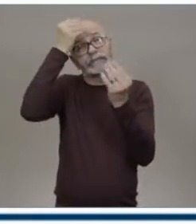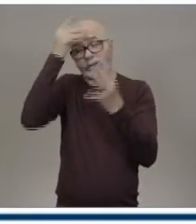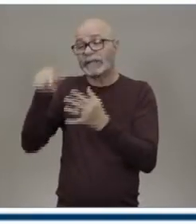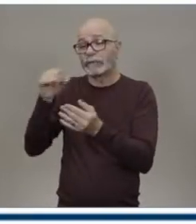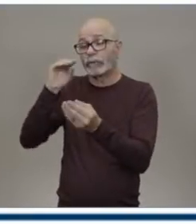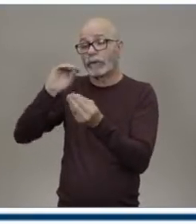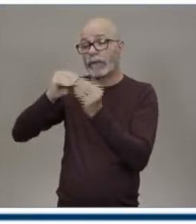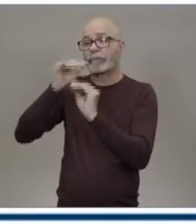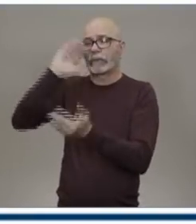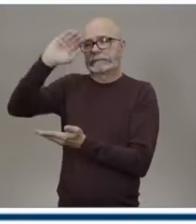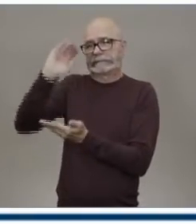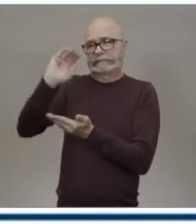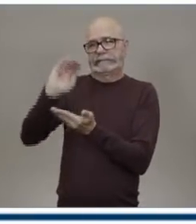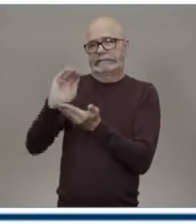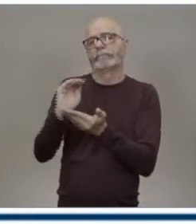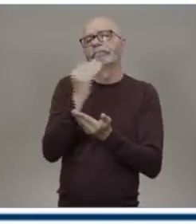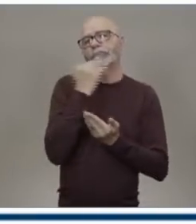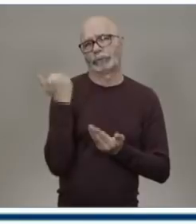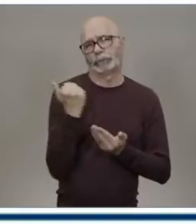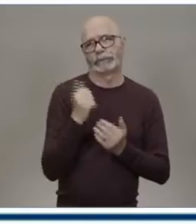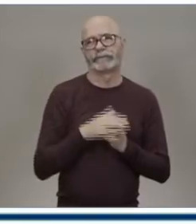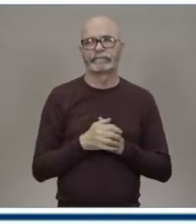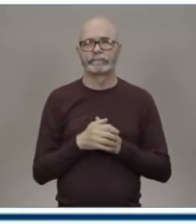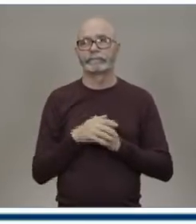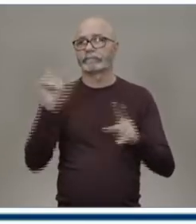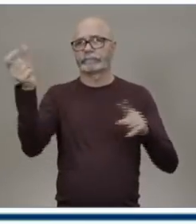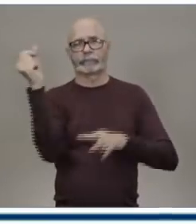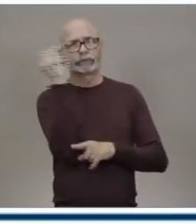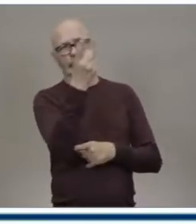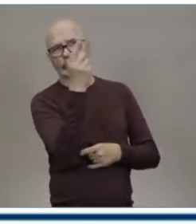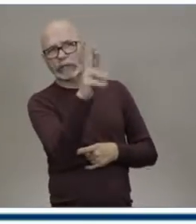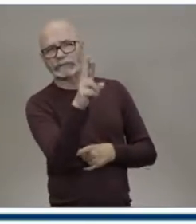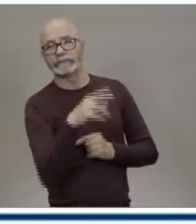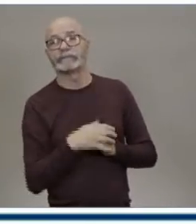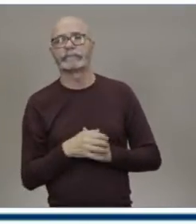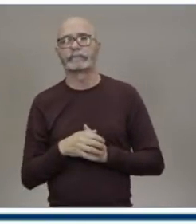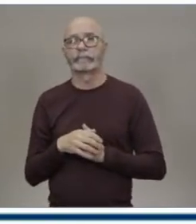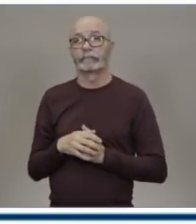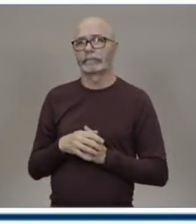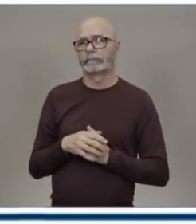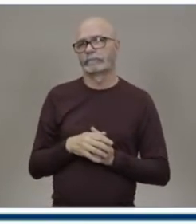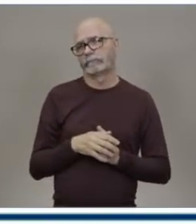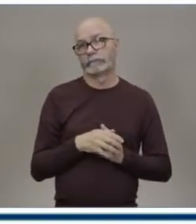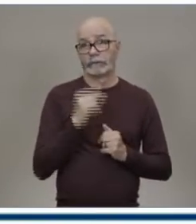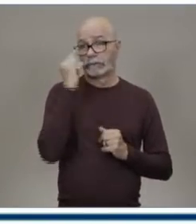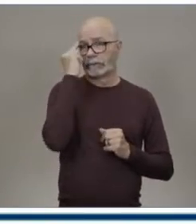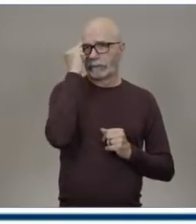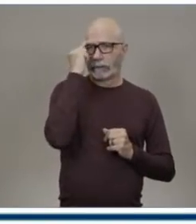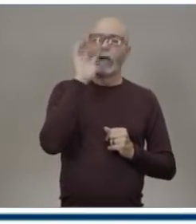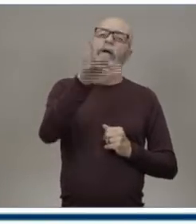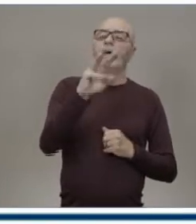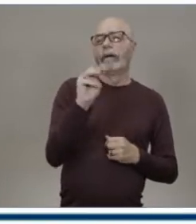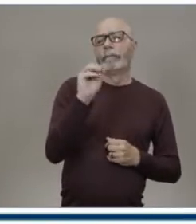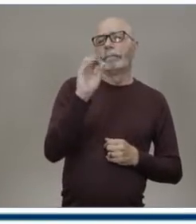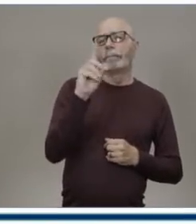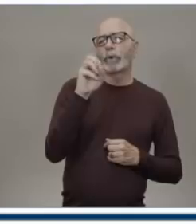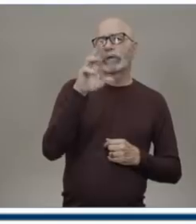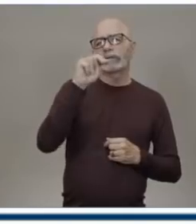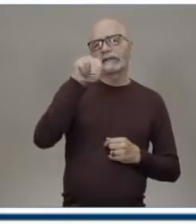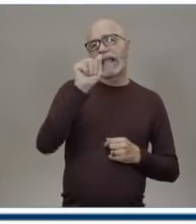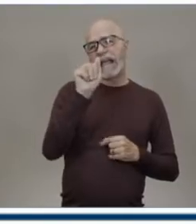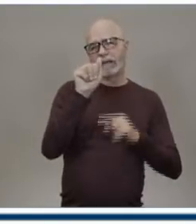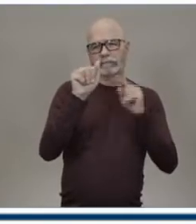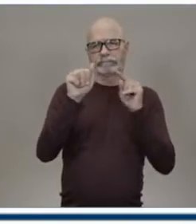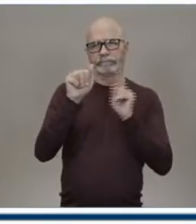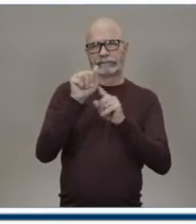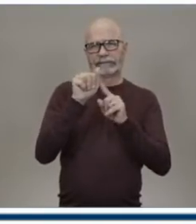for Dr. Strang. Can you give us any details on Moderna vaccine? I know that we got, 3,700 doses in